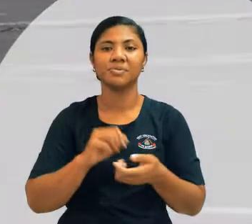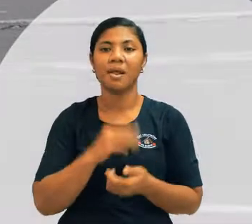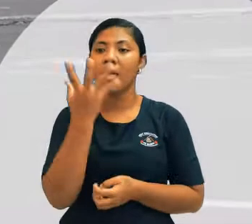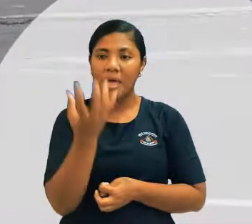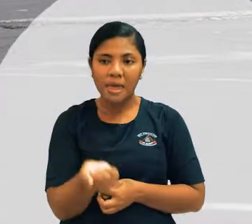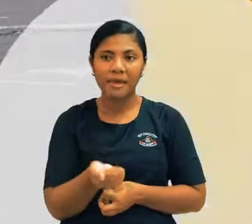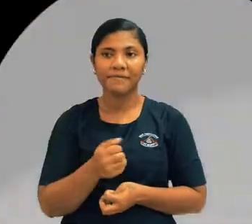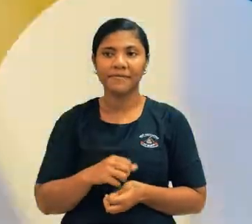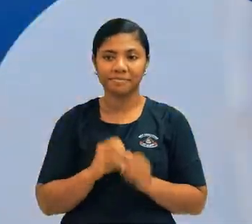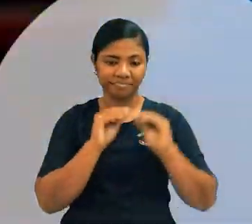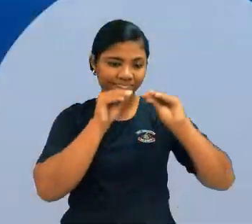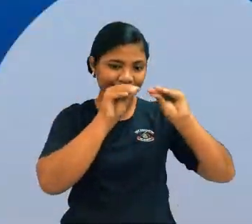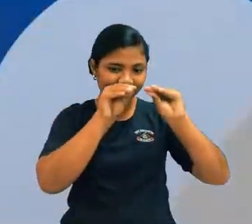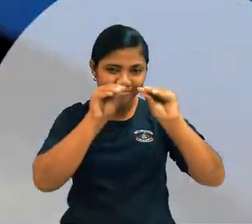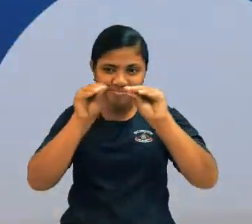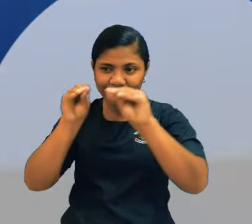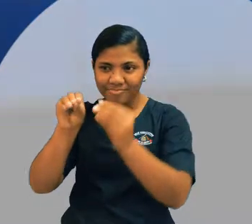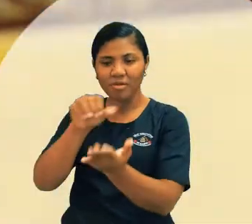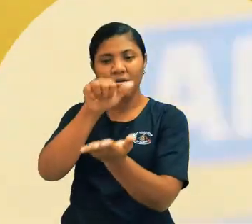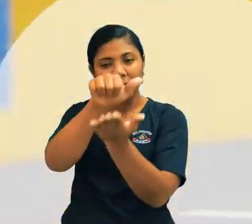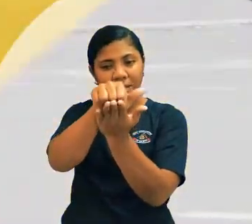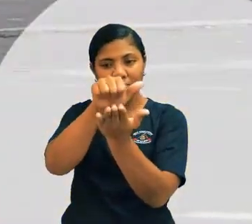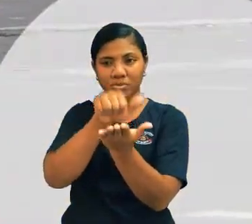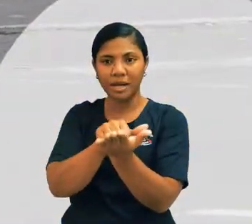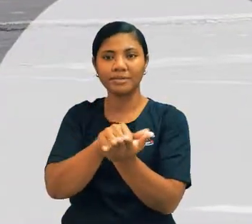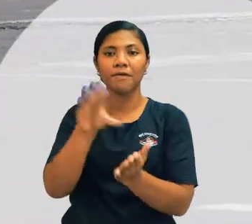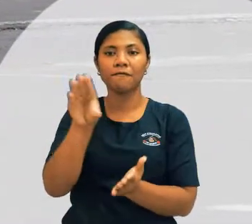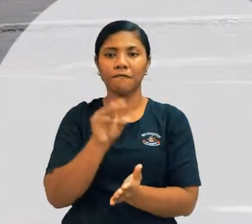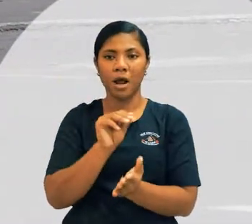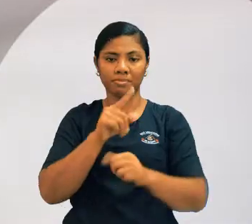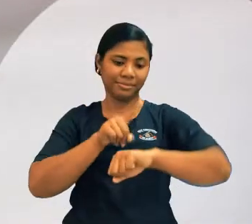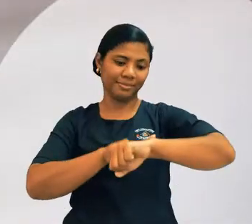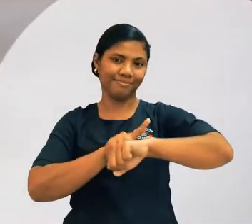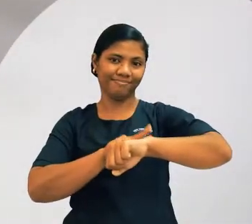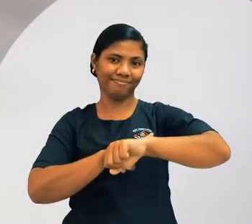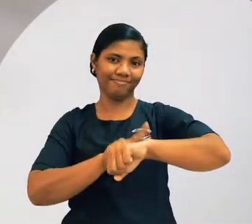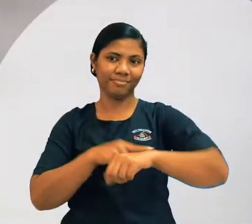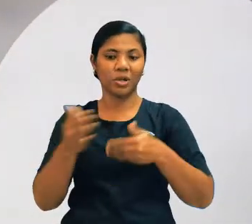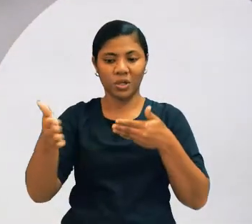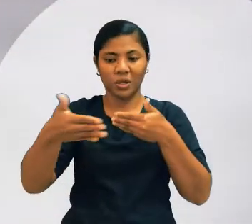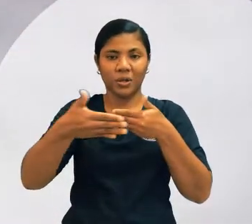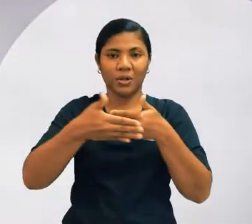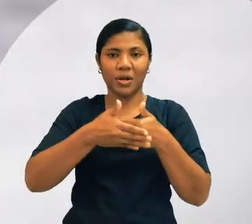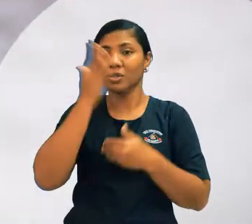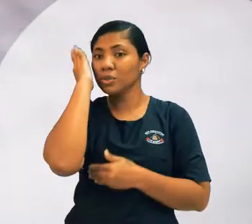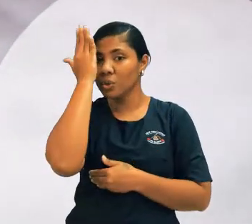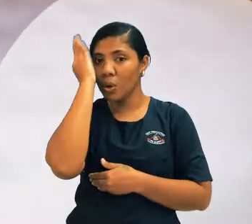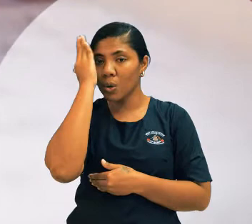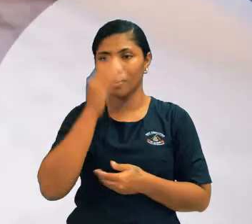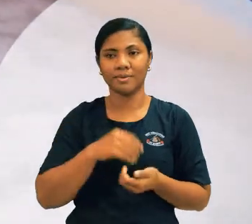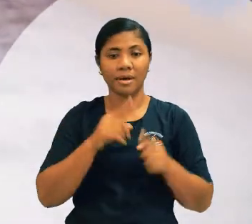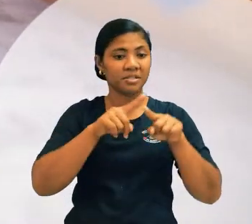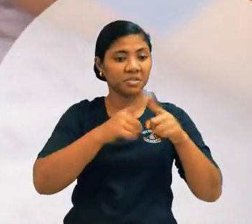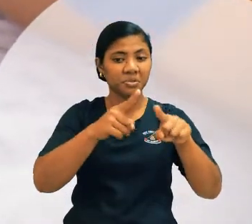Parents are concerned about their own ability to attend to their children's needs to teach subjects such as mathematics and science. I put